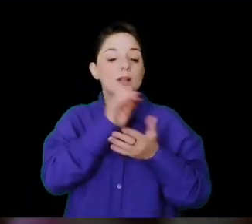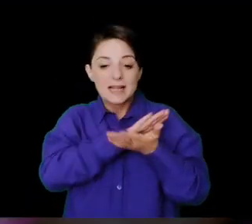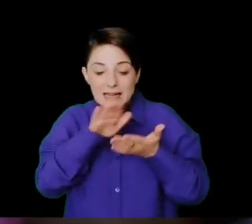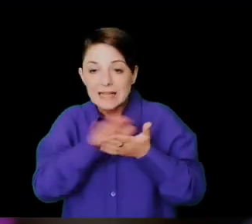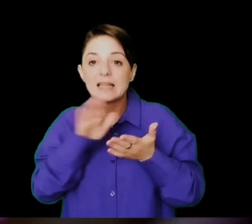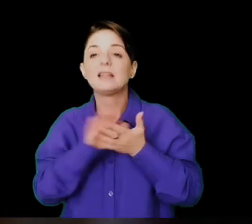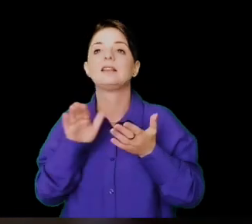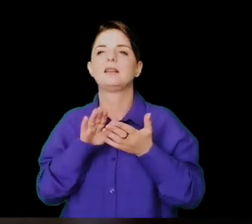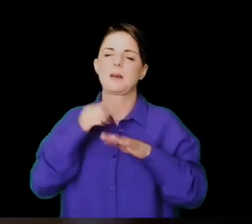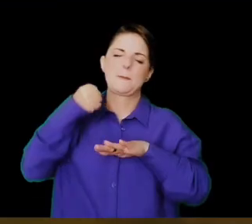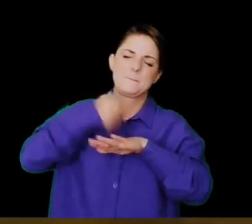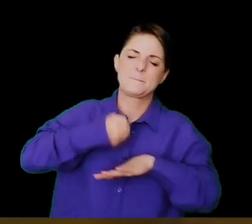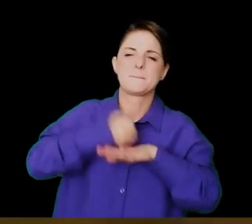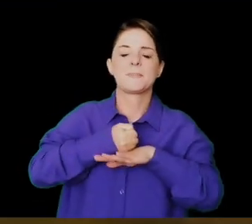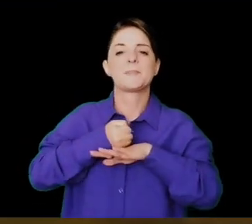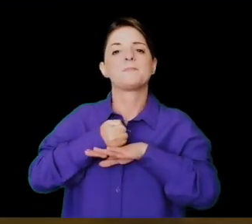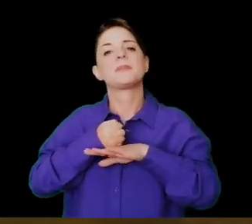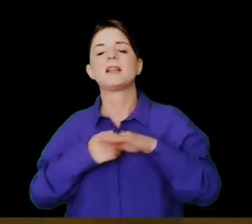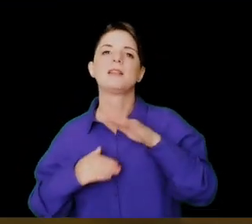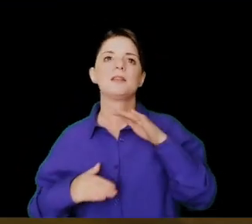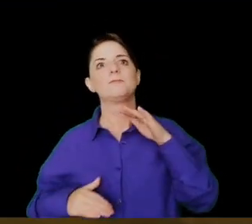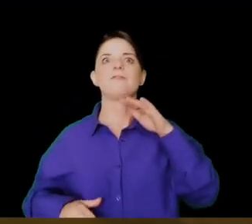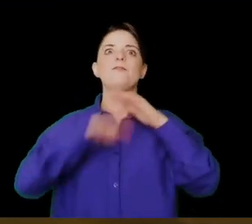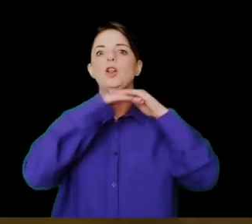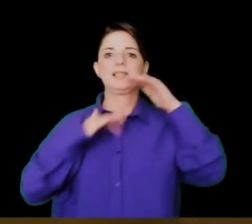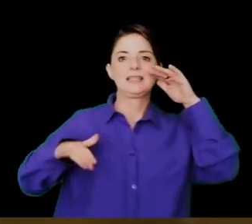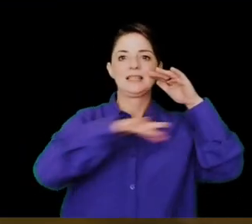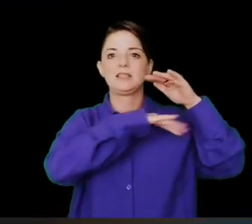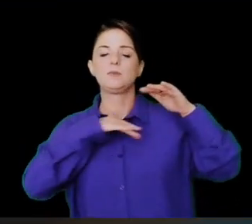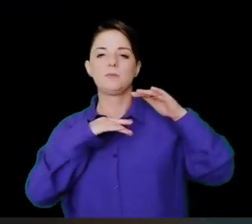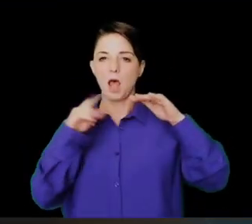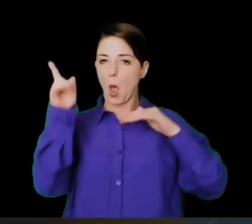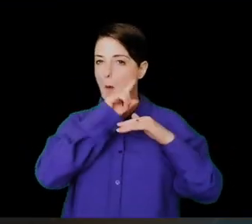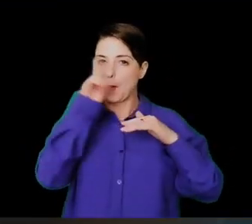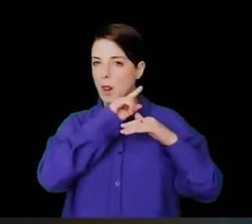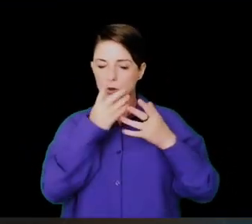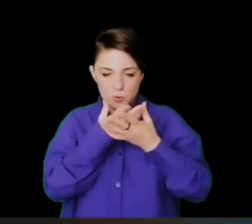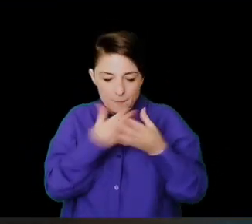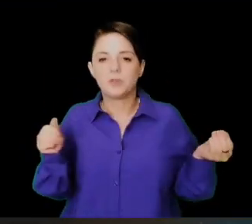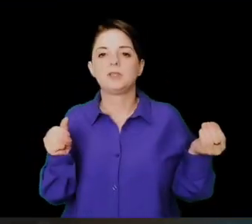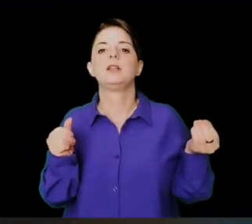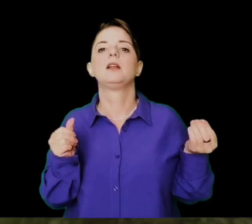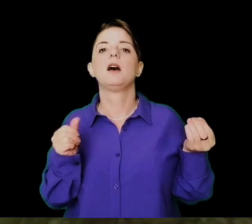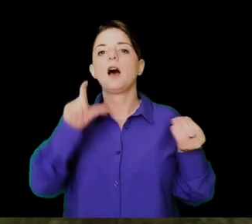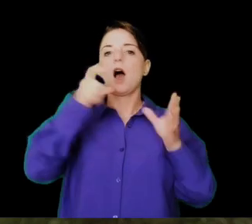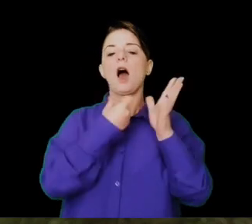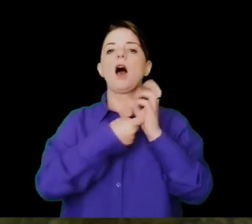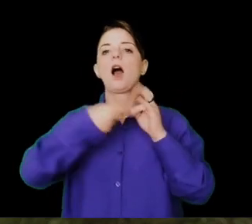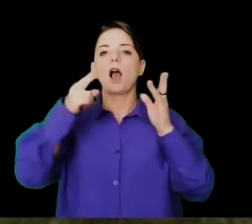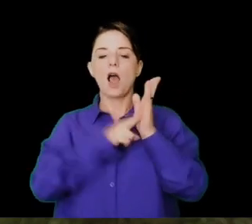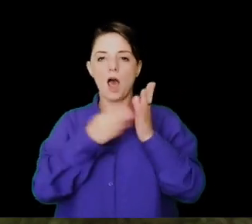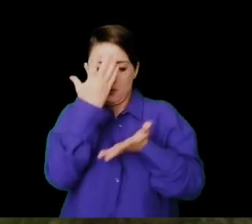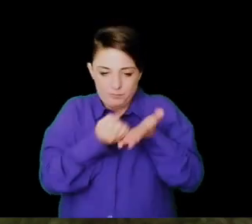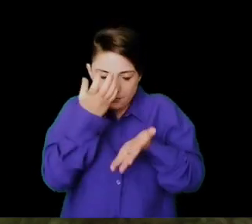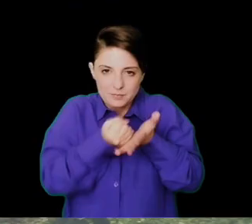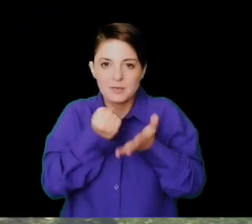habitat and cleaning the water, the oyster underpins the fabric of the entire marine system. It's a pollution-busting, carbon-guzzling